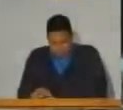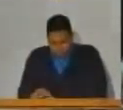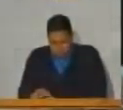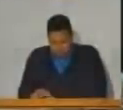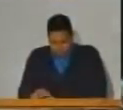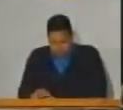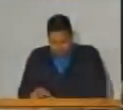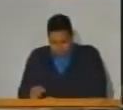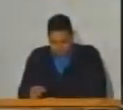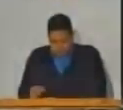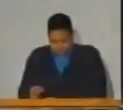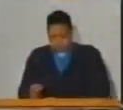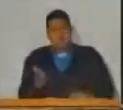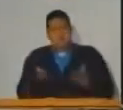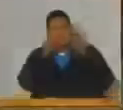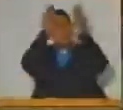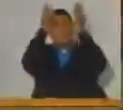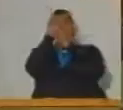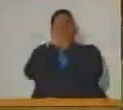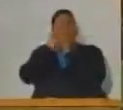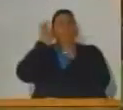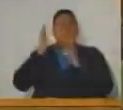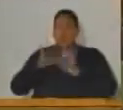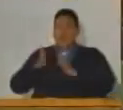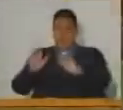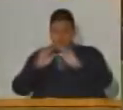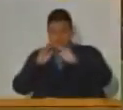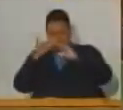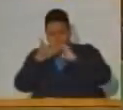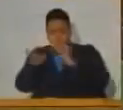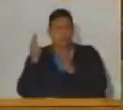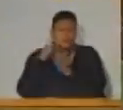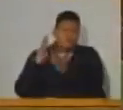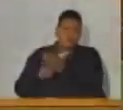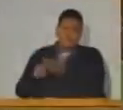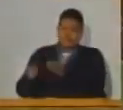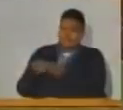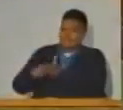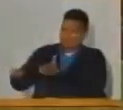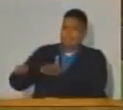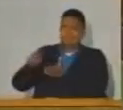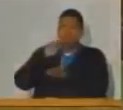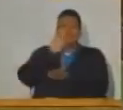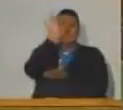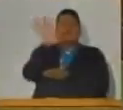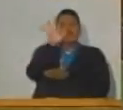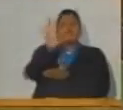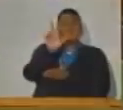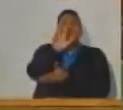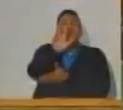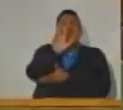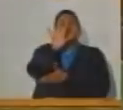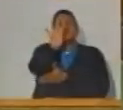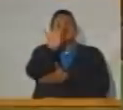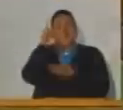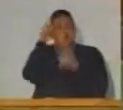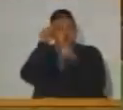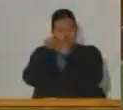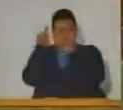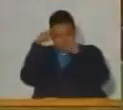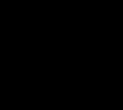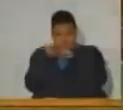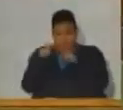The proposed legislation will enable Jamaica's ratification of approximately 34